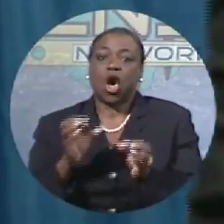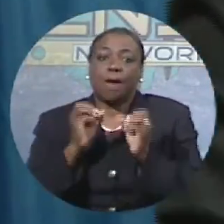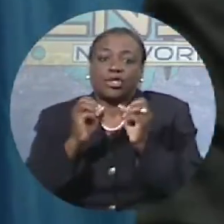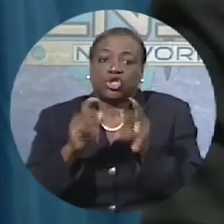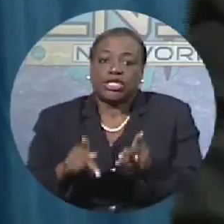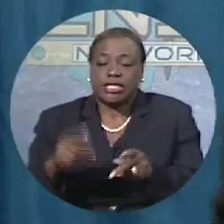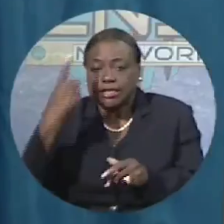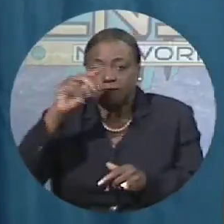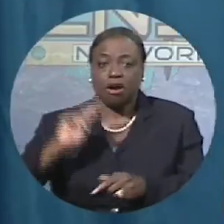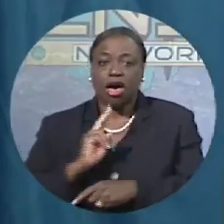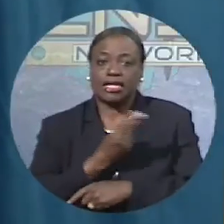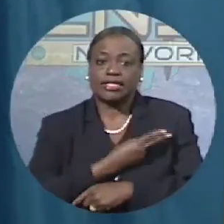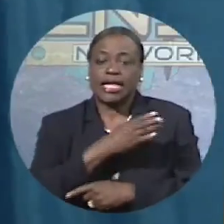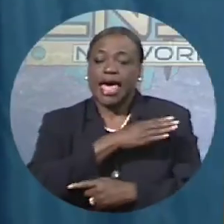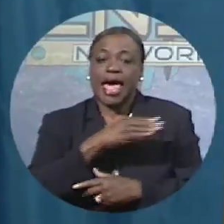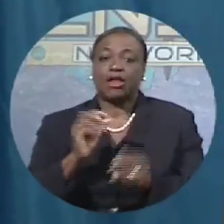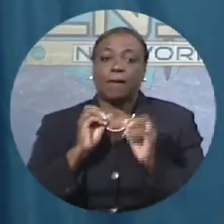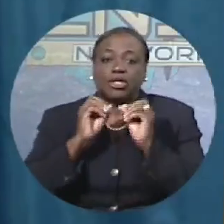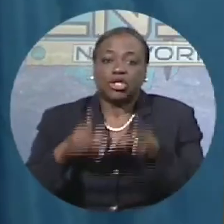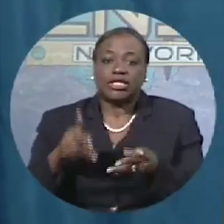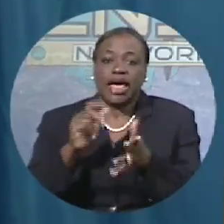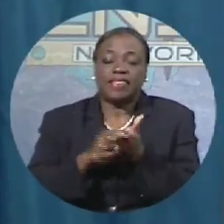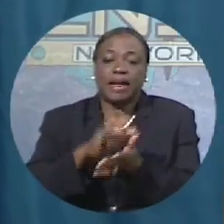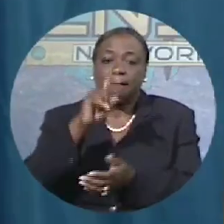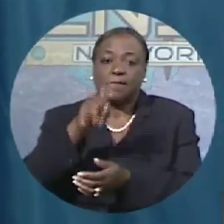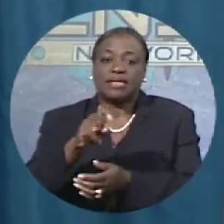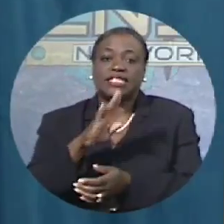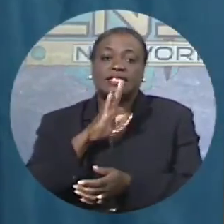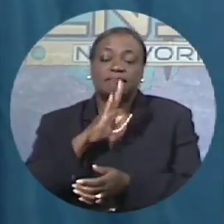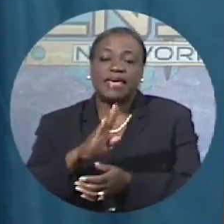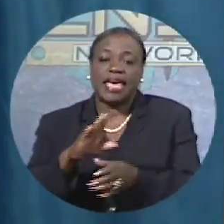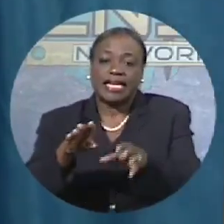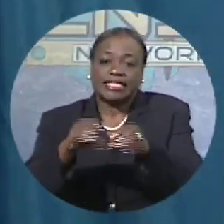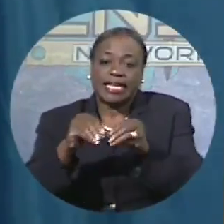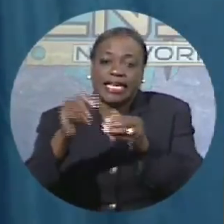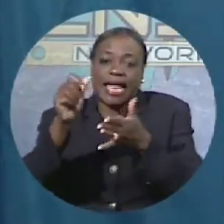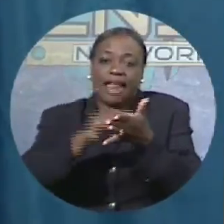for us and opportunities that must be taken advantage of.